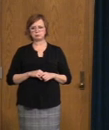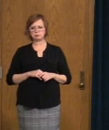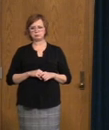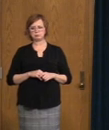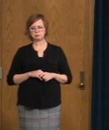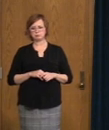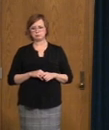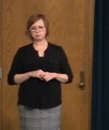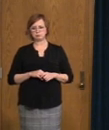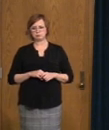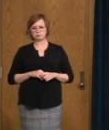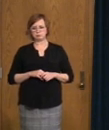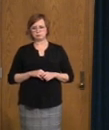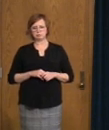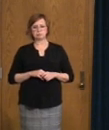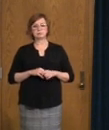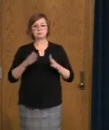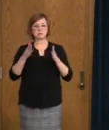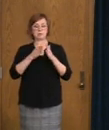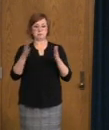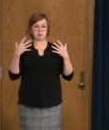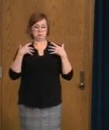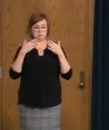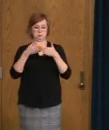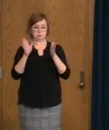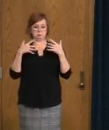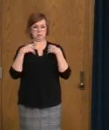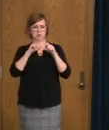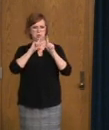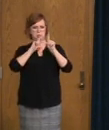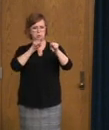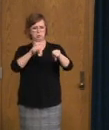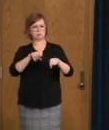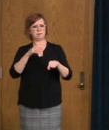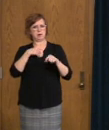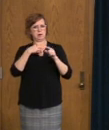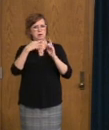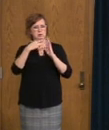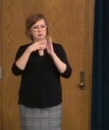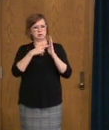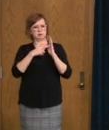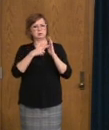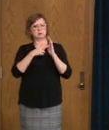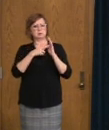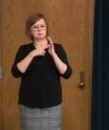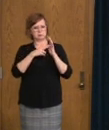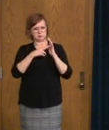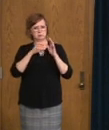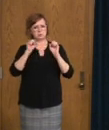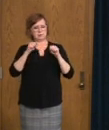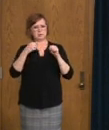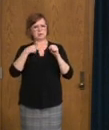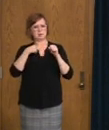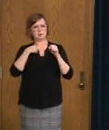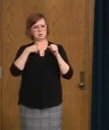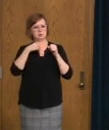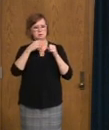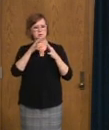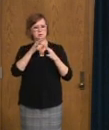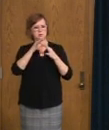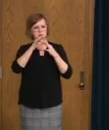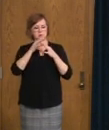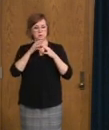order, and there's a process that we need to go through to receive exemption for anybody to work